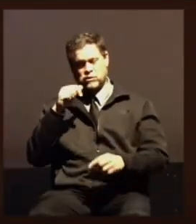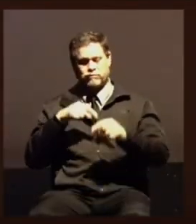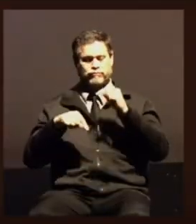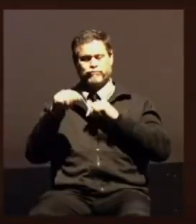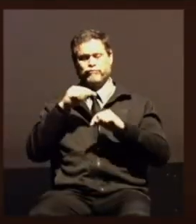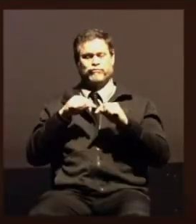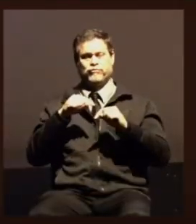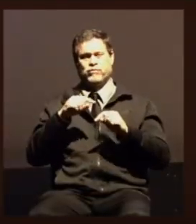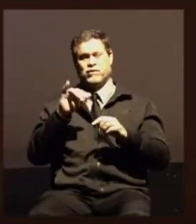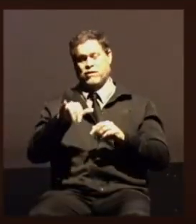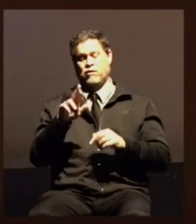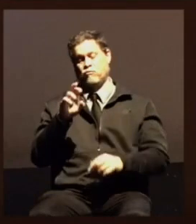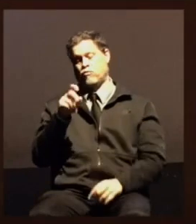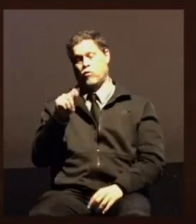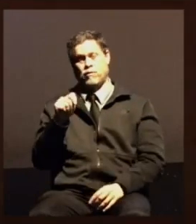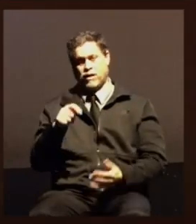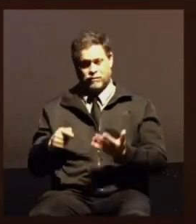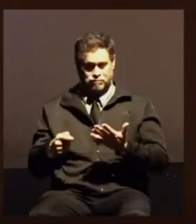that robot.